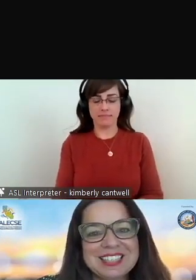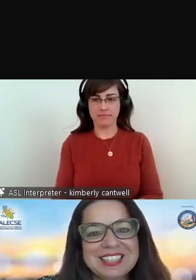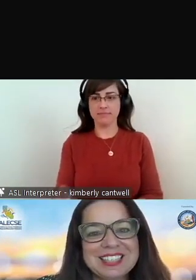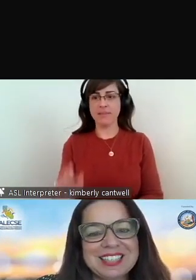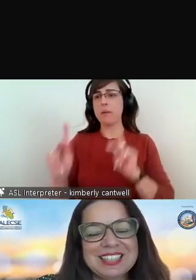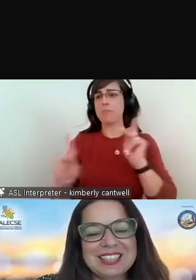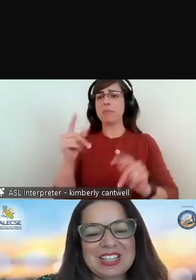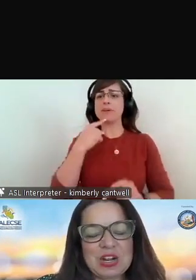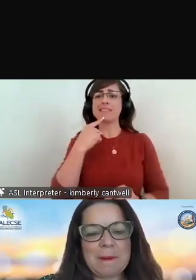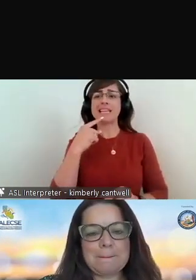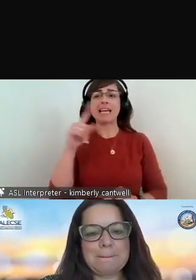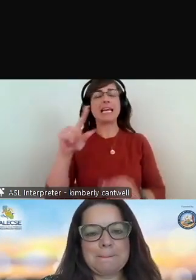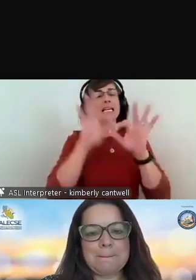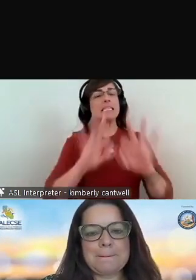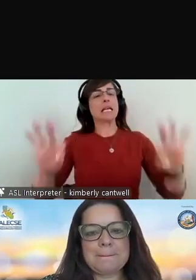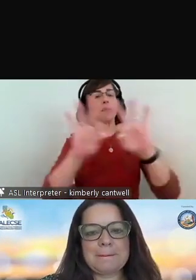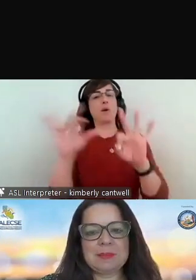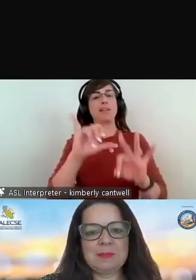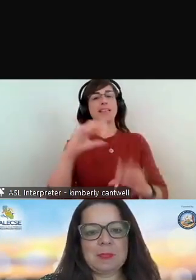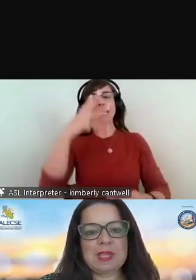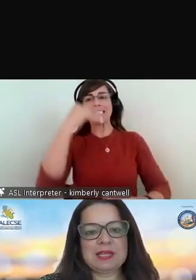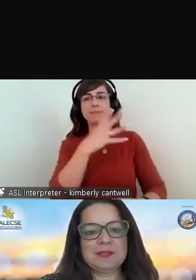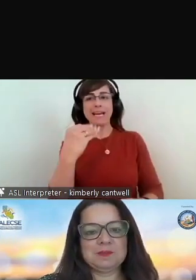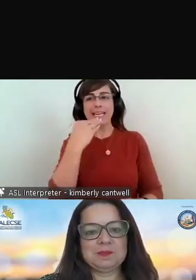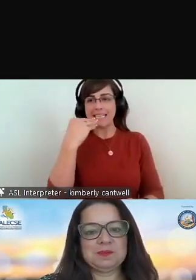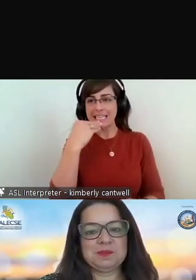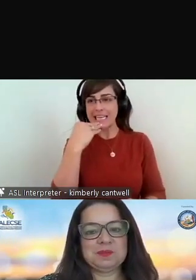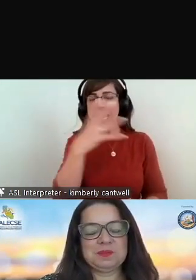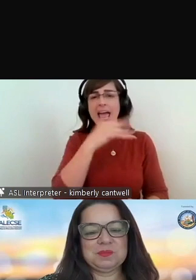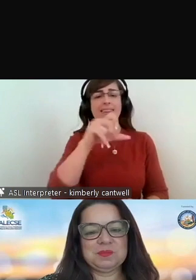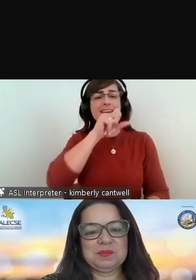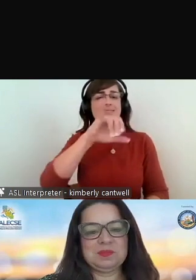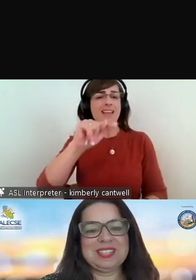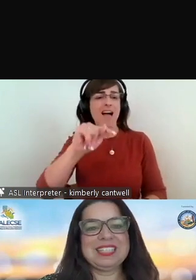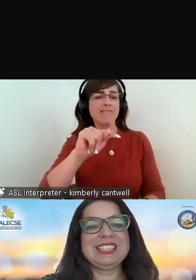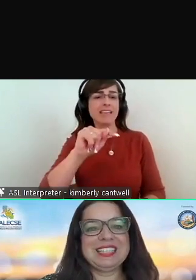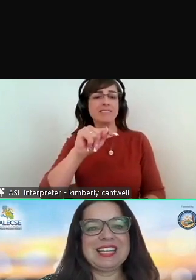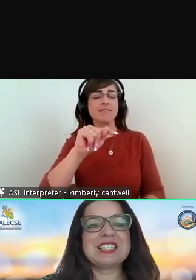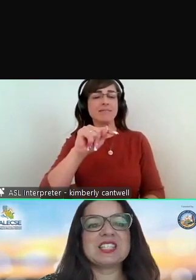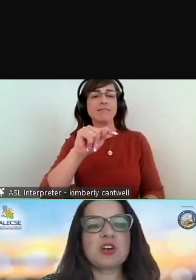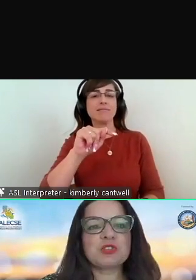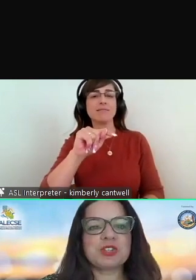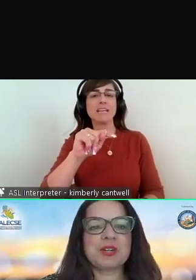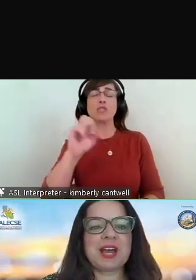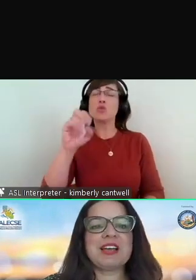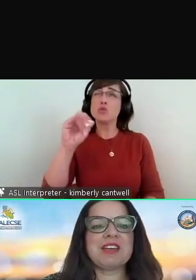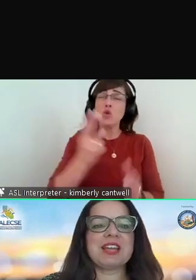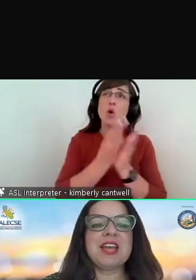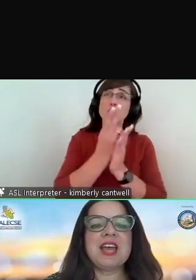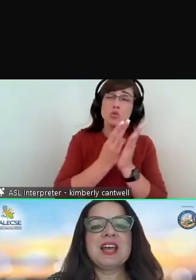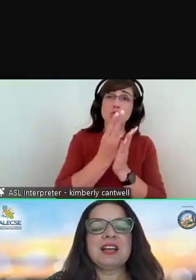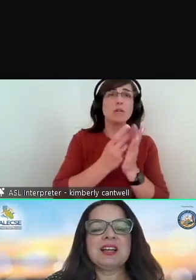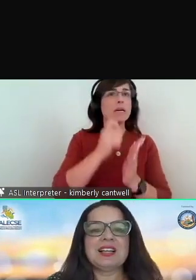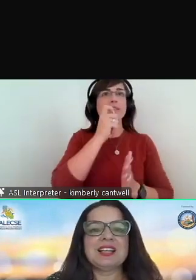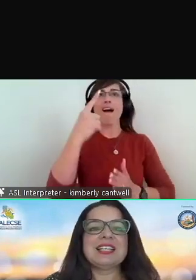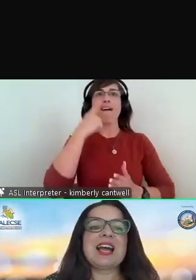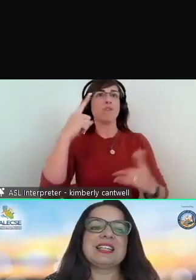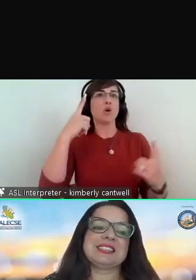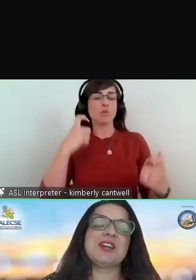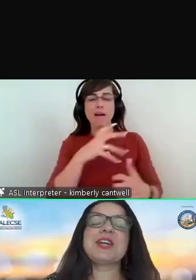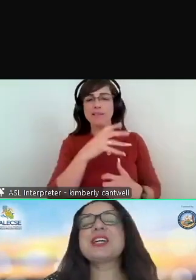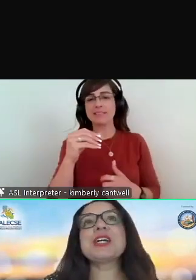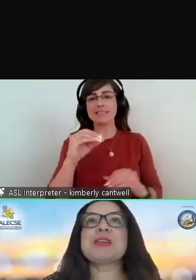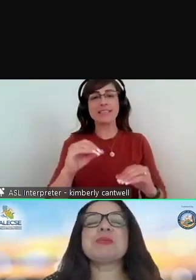Folks are saying it's as important as sleeping and eating, and they love it. It's so true. It's so true. I love it. Not surprised. And